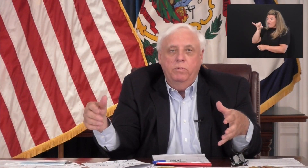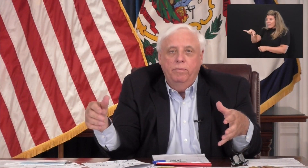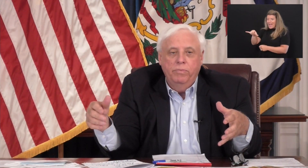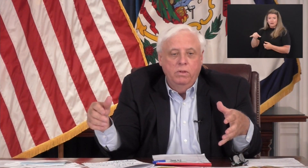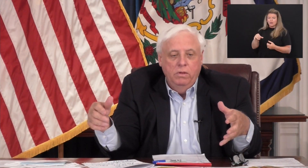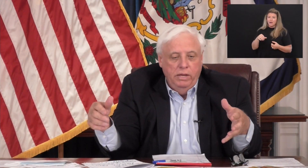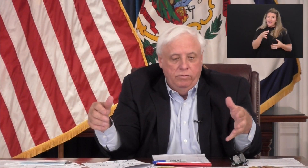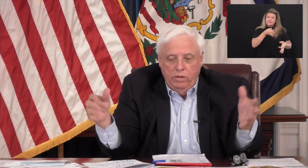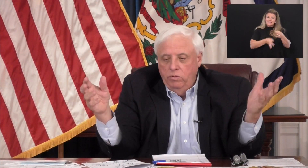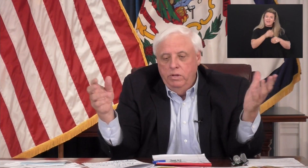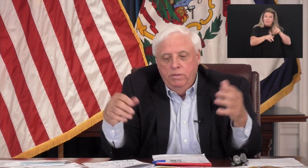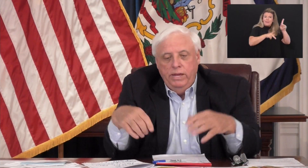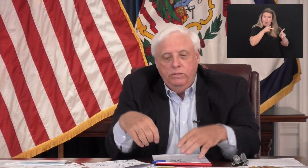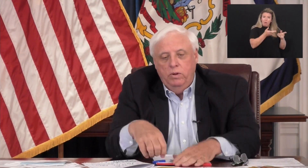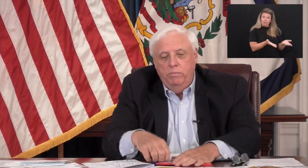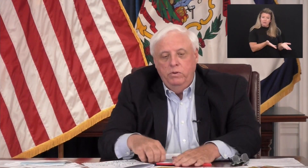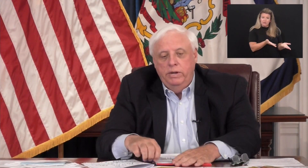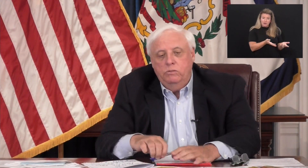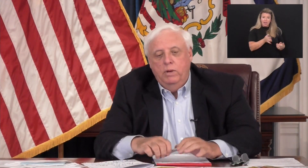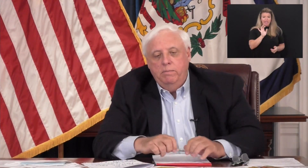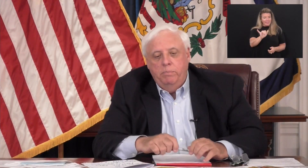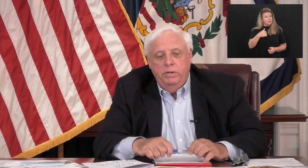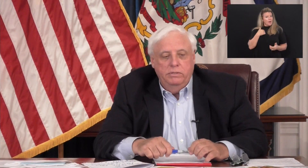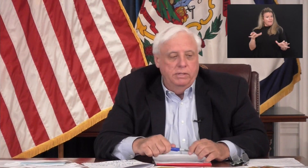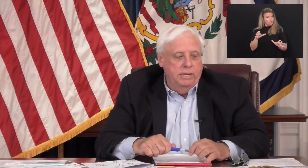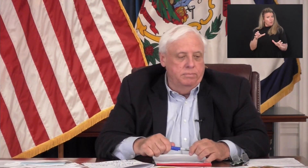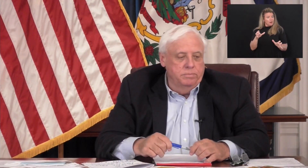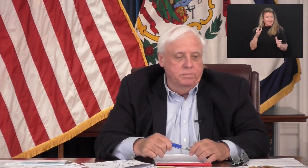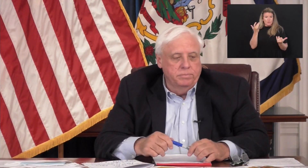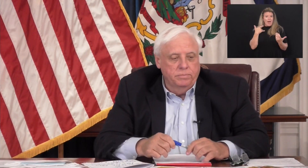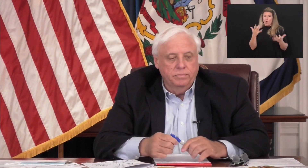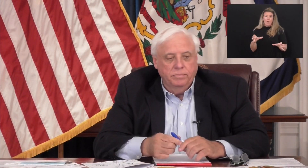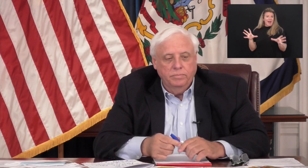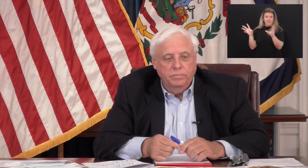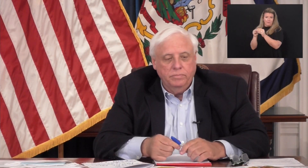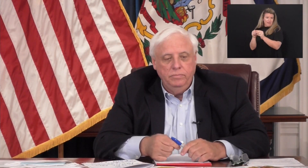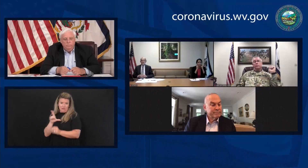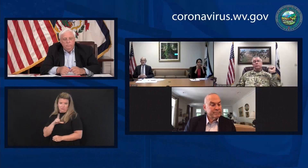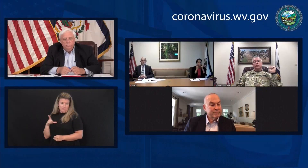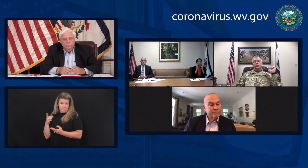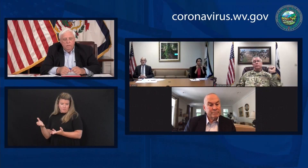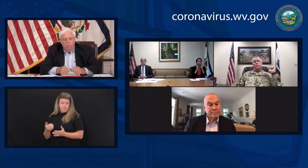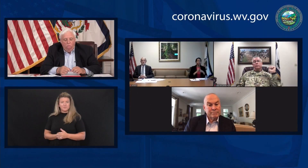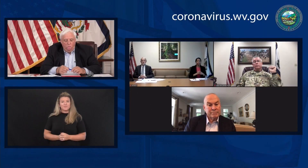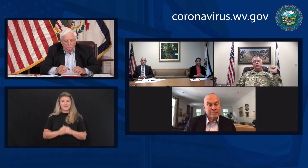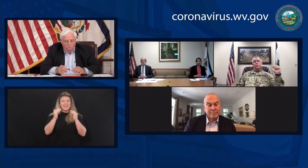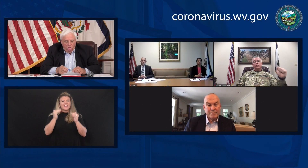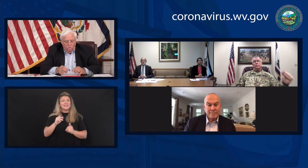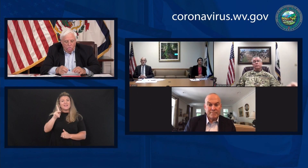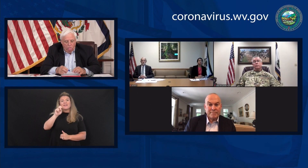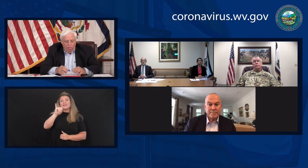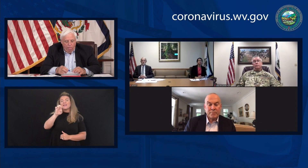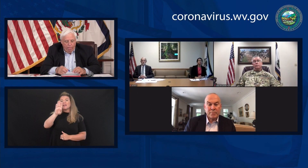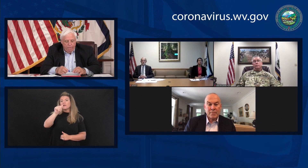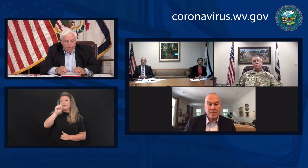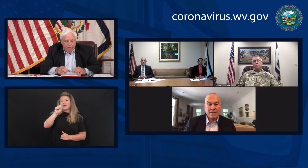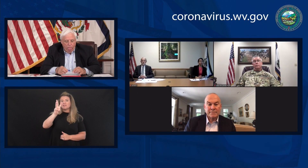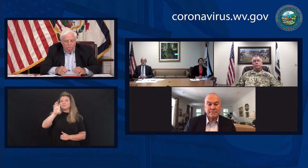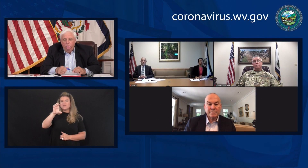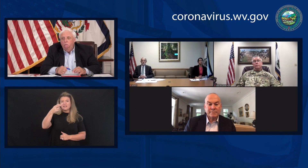going forward. Also want to mention that we began to work with county school boards related